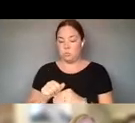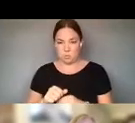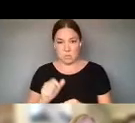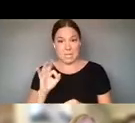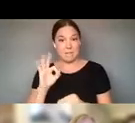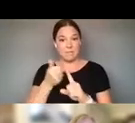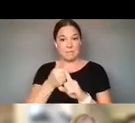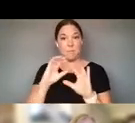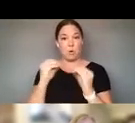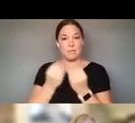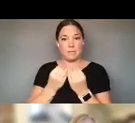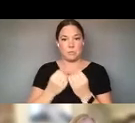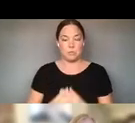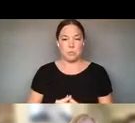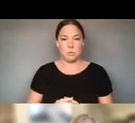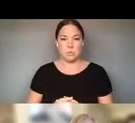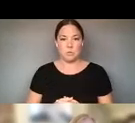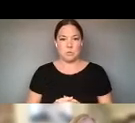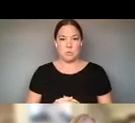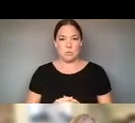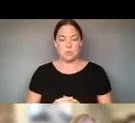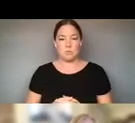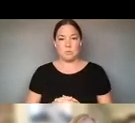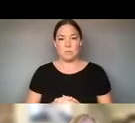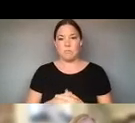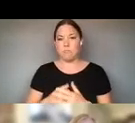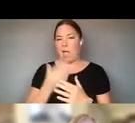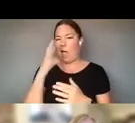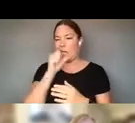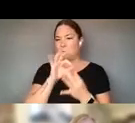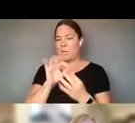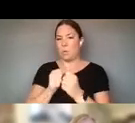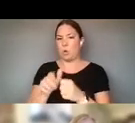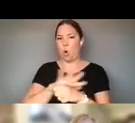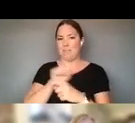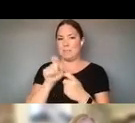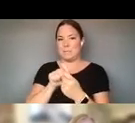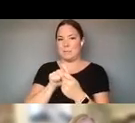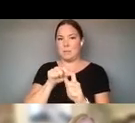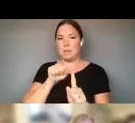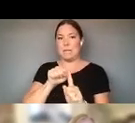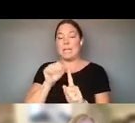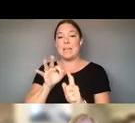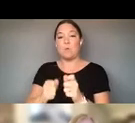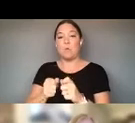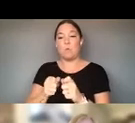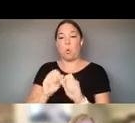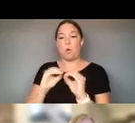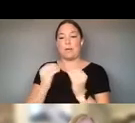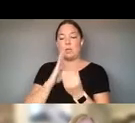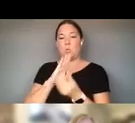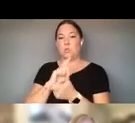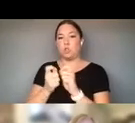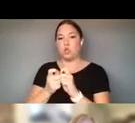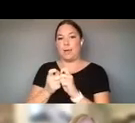uh, is, and this is, I guess, COVID specific, um, if an organization is making changes to its,